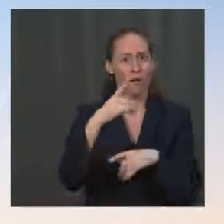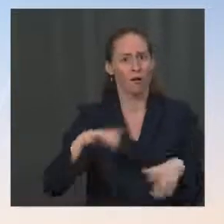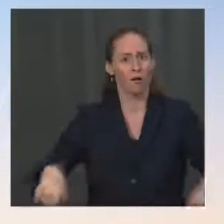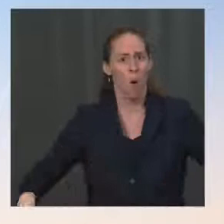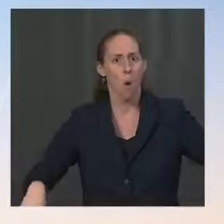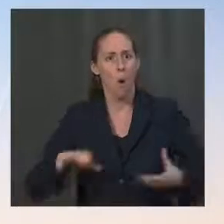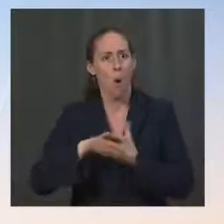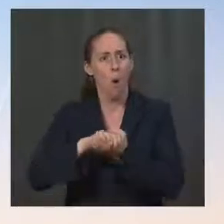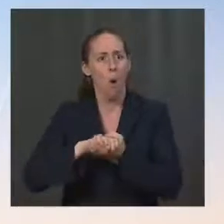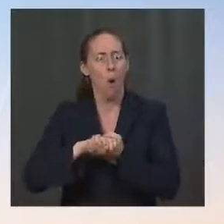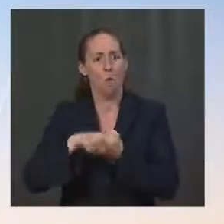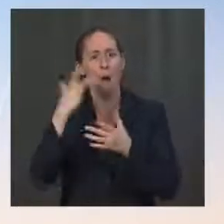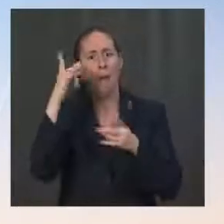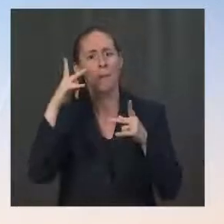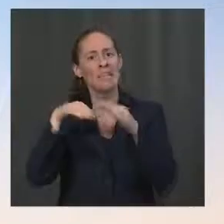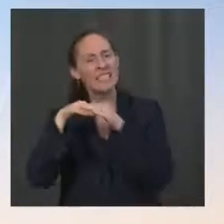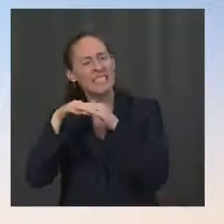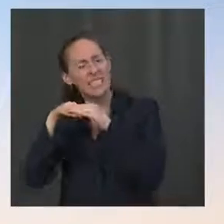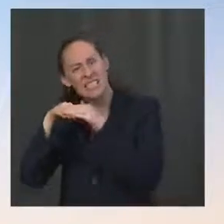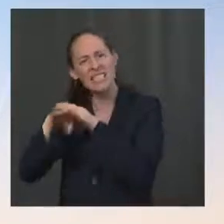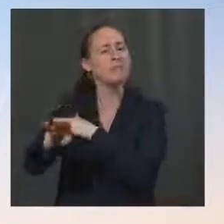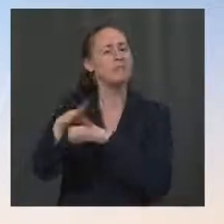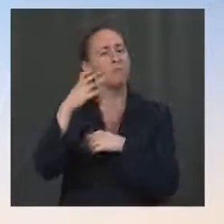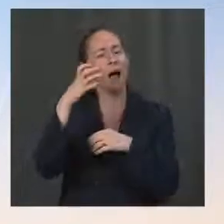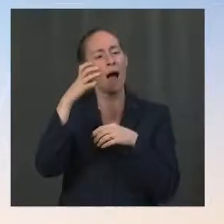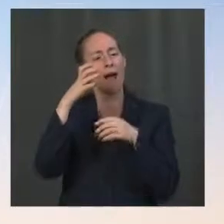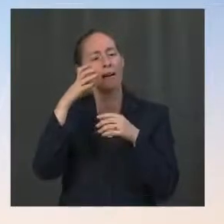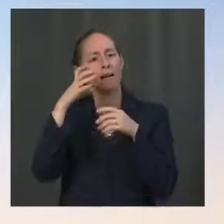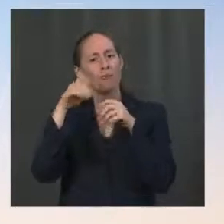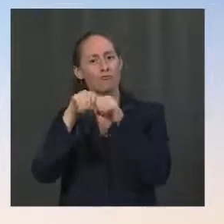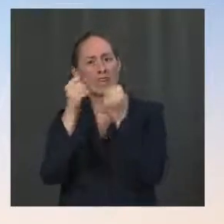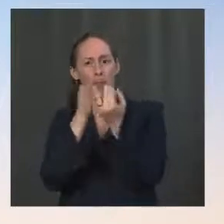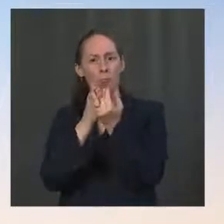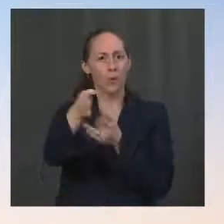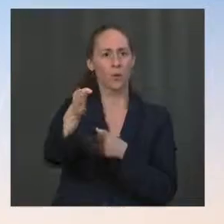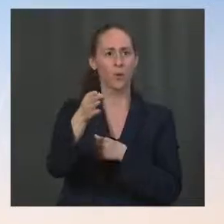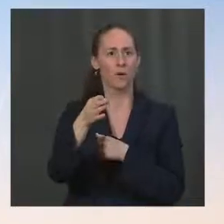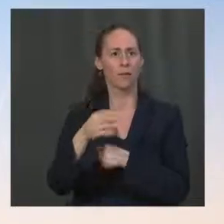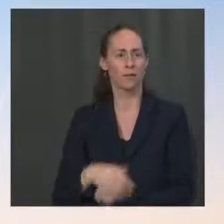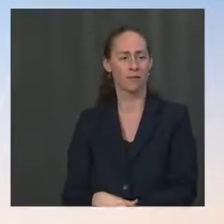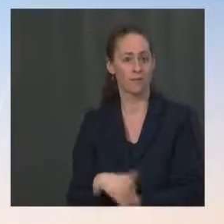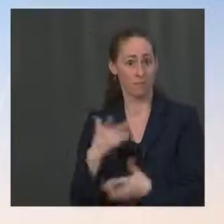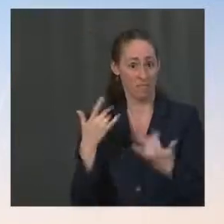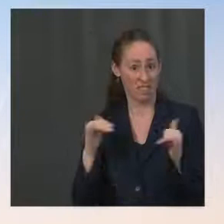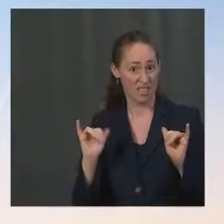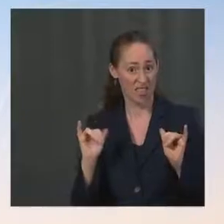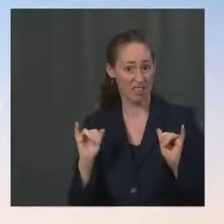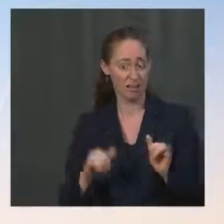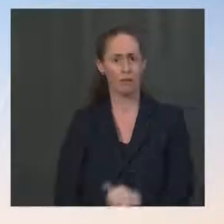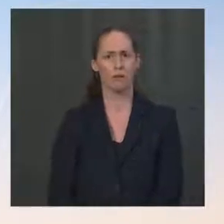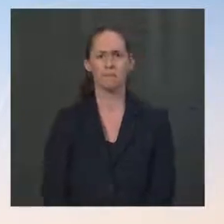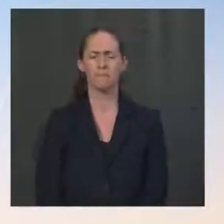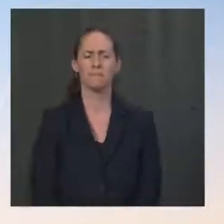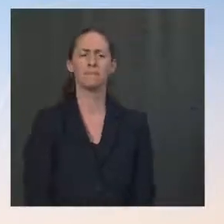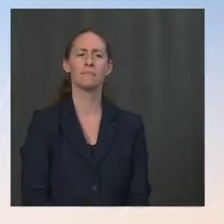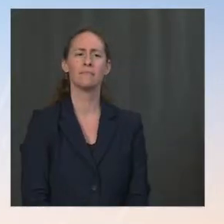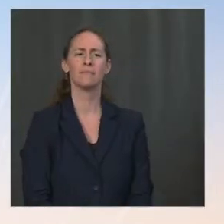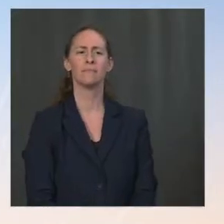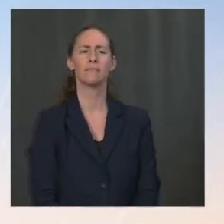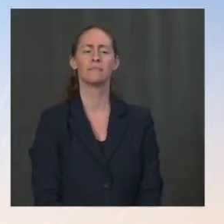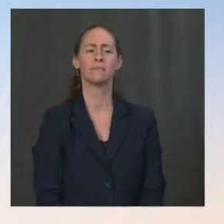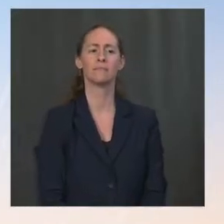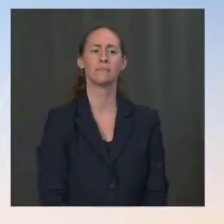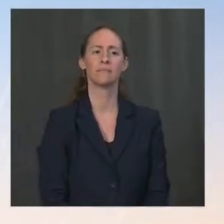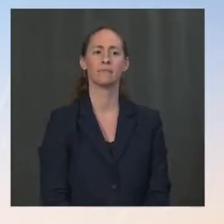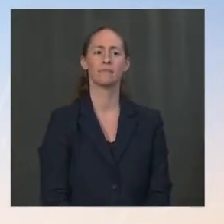certain area. Do you know if that's still happening, or is that one of the changes that's been implemented? I can't. I would point you to the Department of Defense